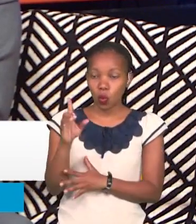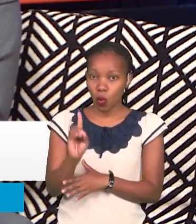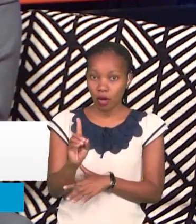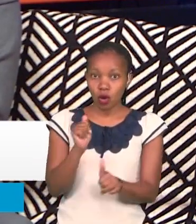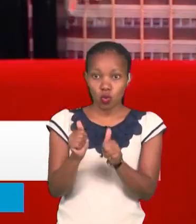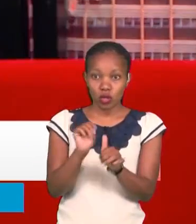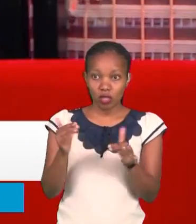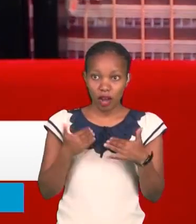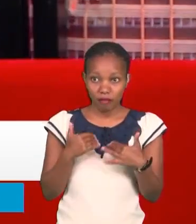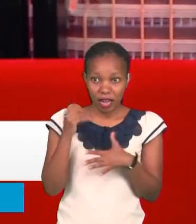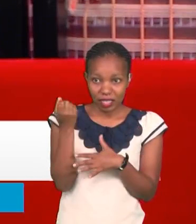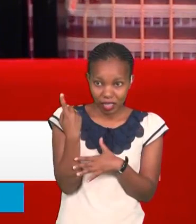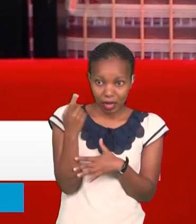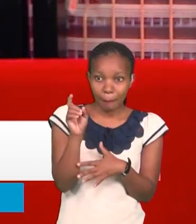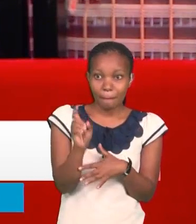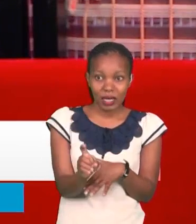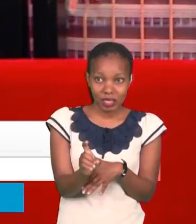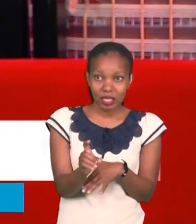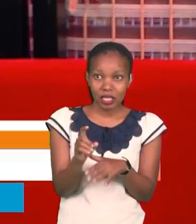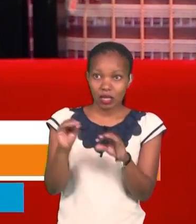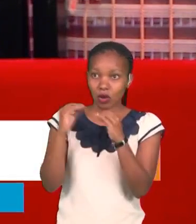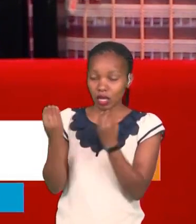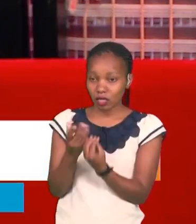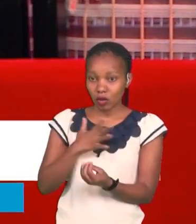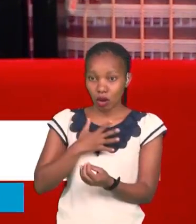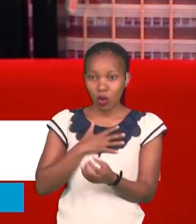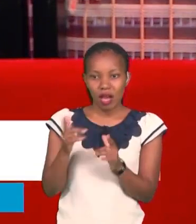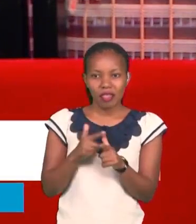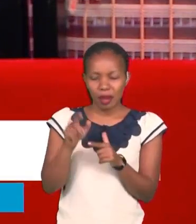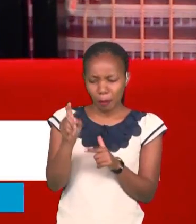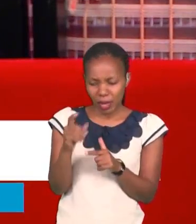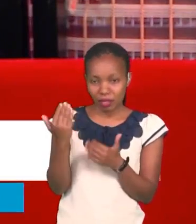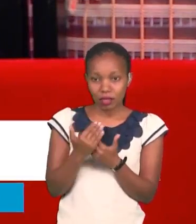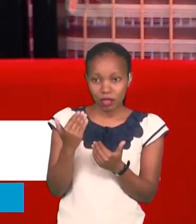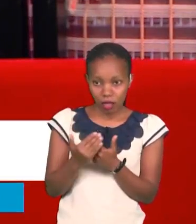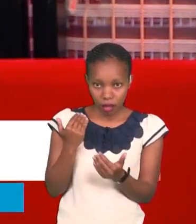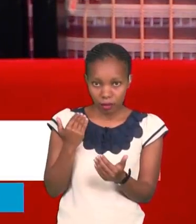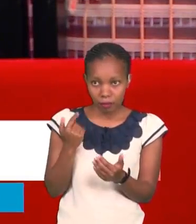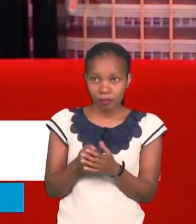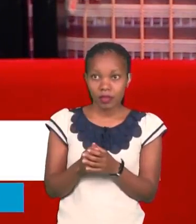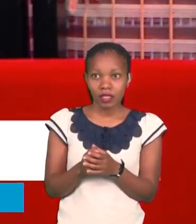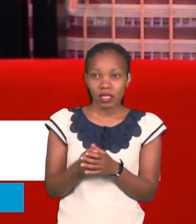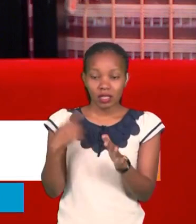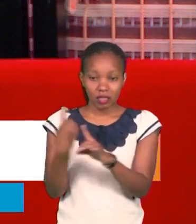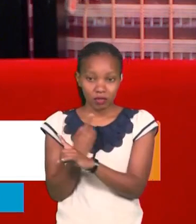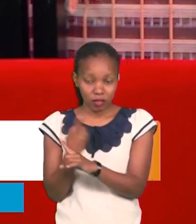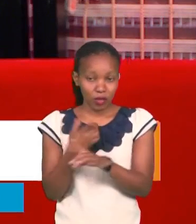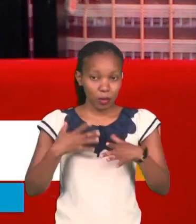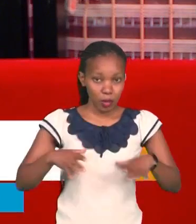we have to understand in most of our organization, we need to be sensitive to various